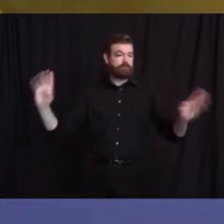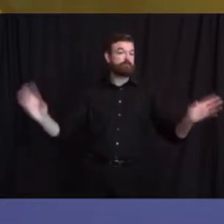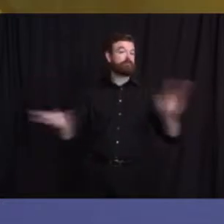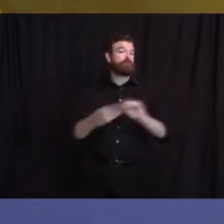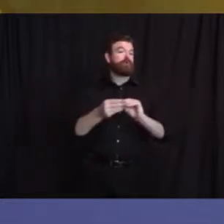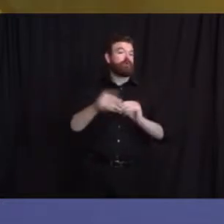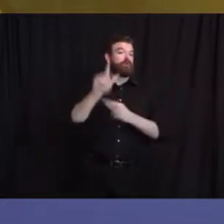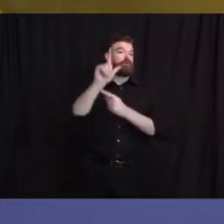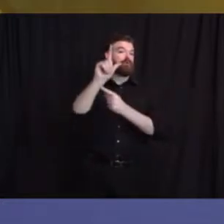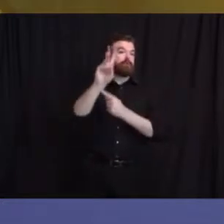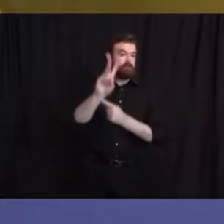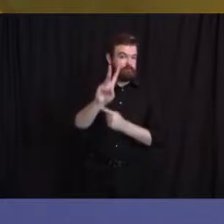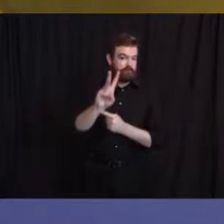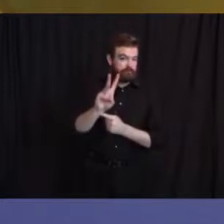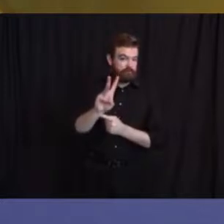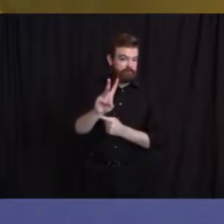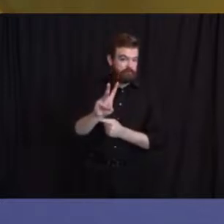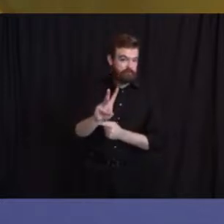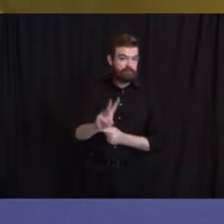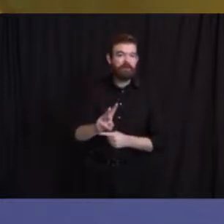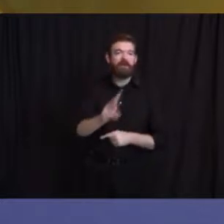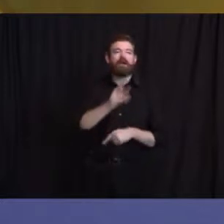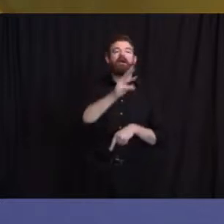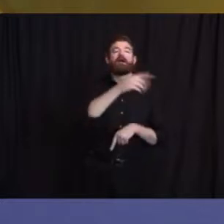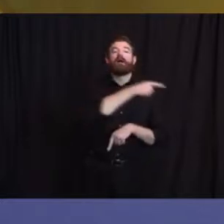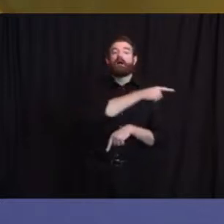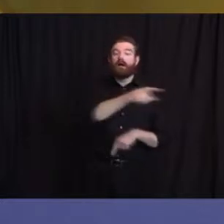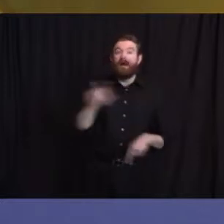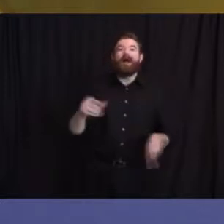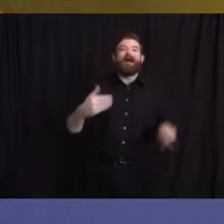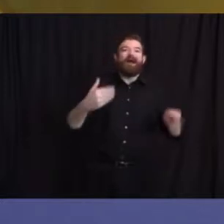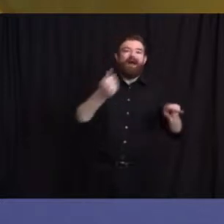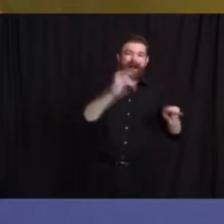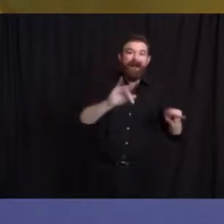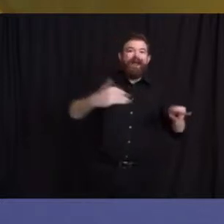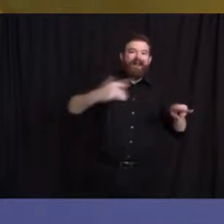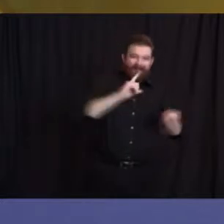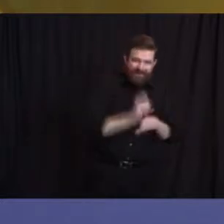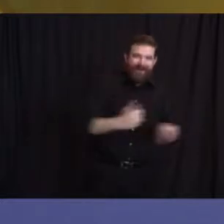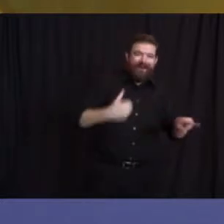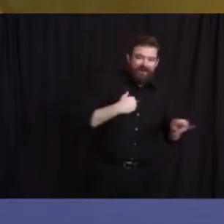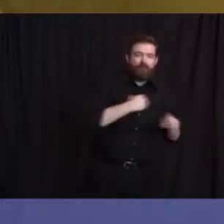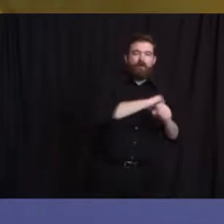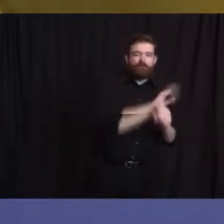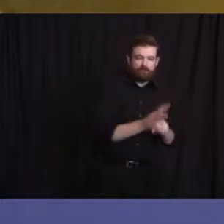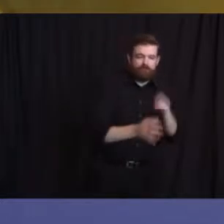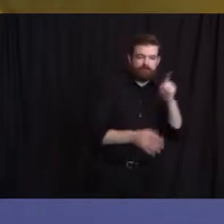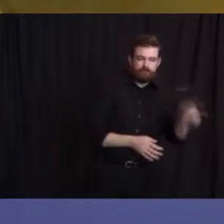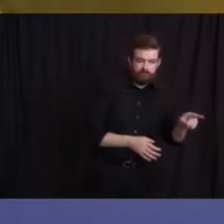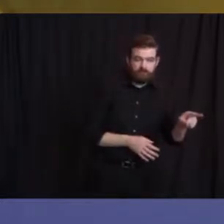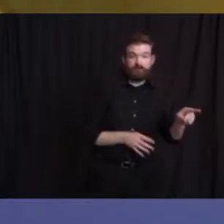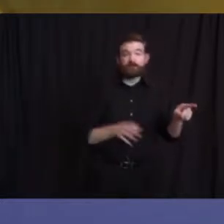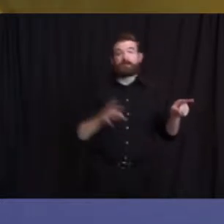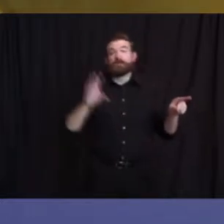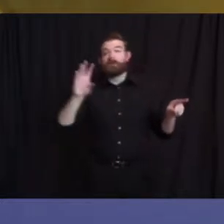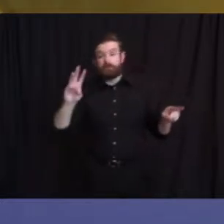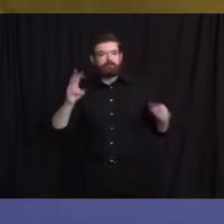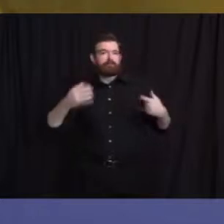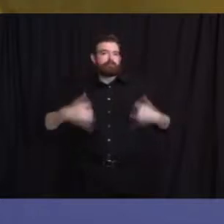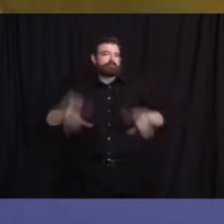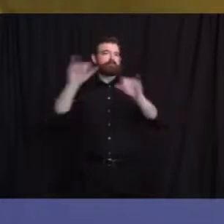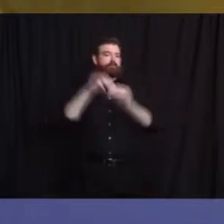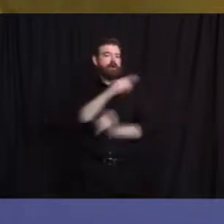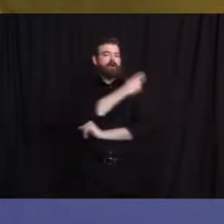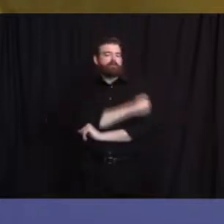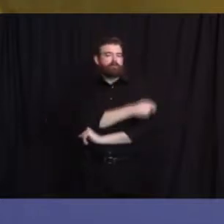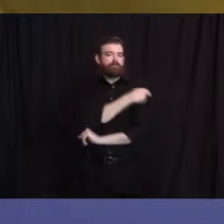for COVID-19. 6 are currently still hospitalized. I must draw your attention to the